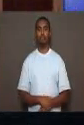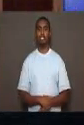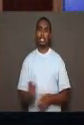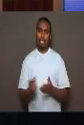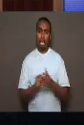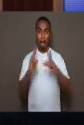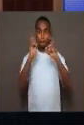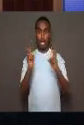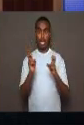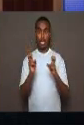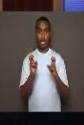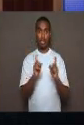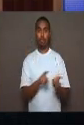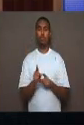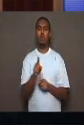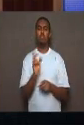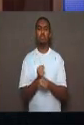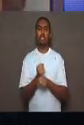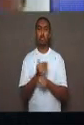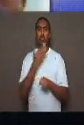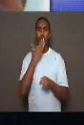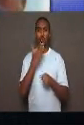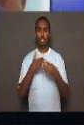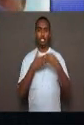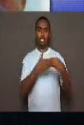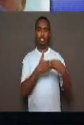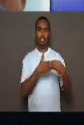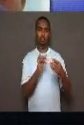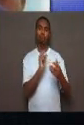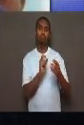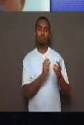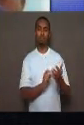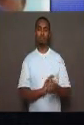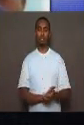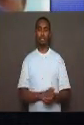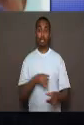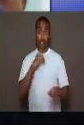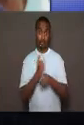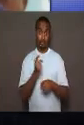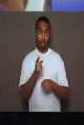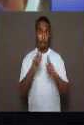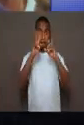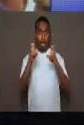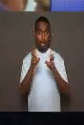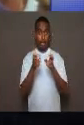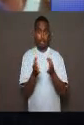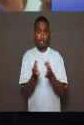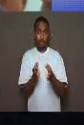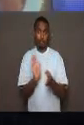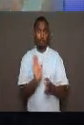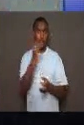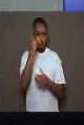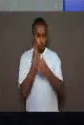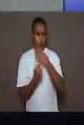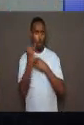Write a paragraph about what makes a good leader. Be sure that the paragraph expresses your